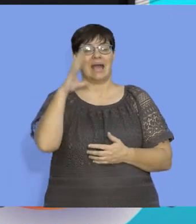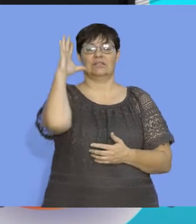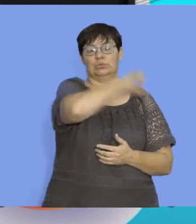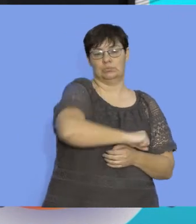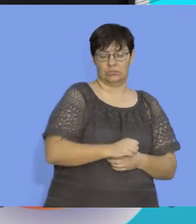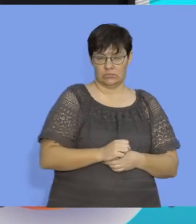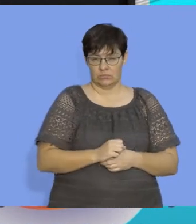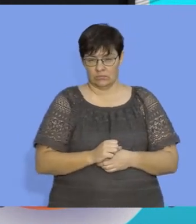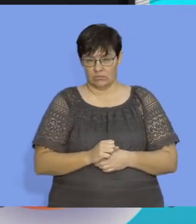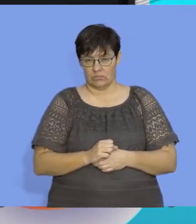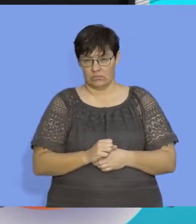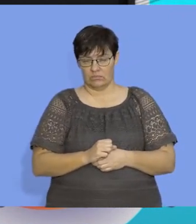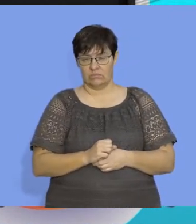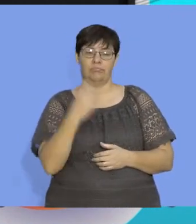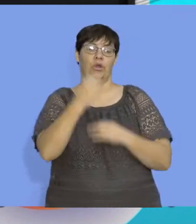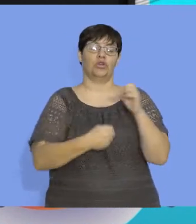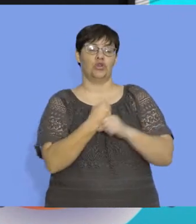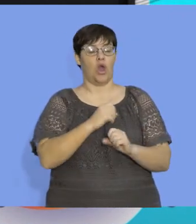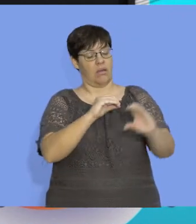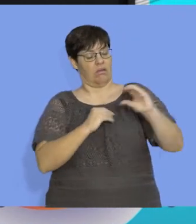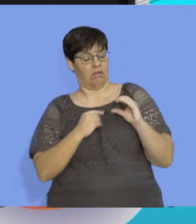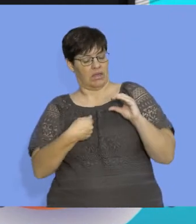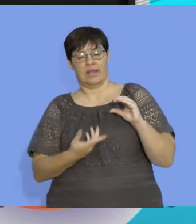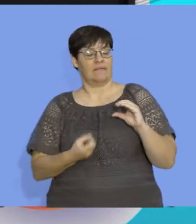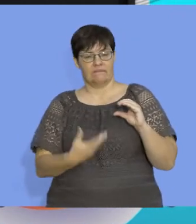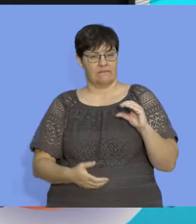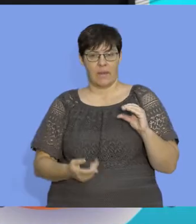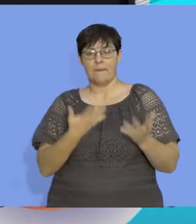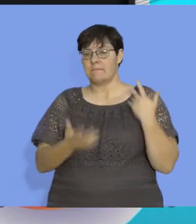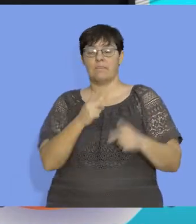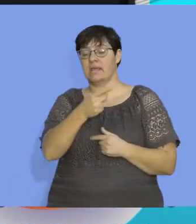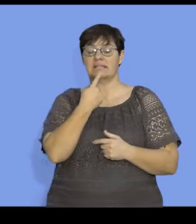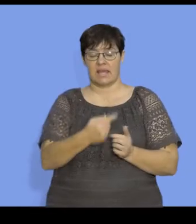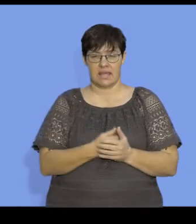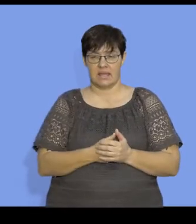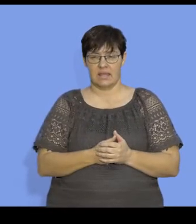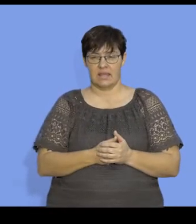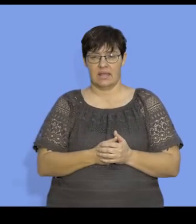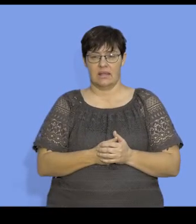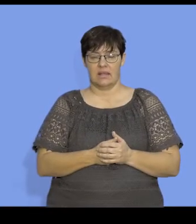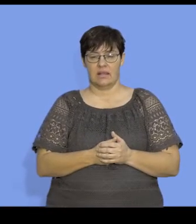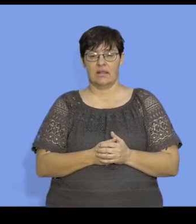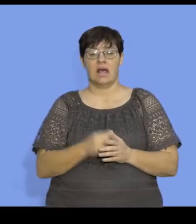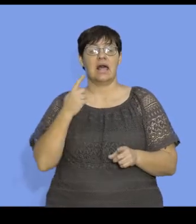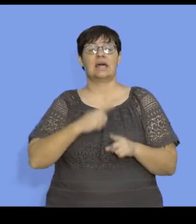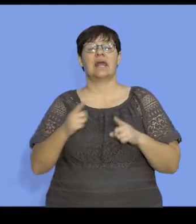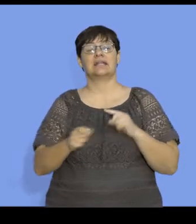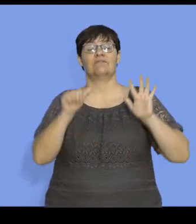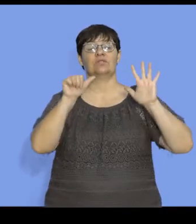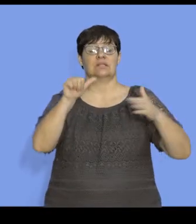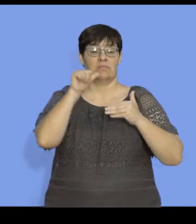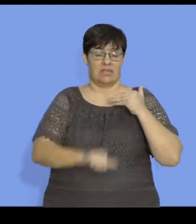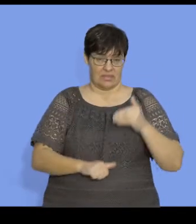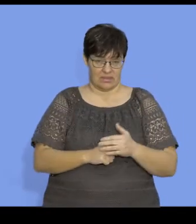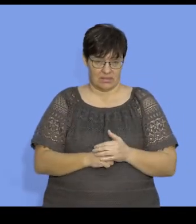assume that it's an annual figure that's given to you. They could have said that the rental for 6